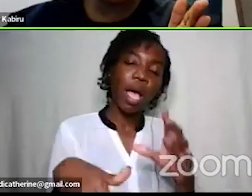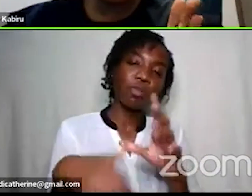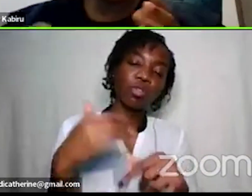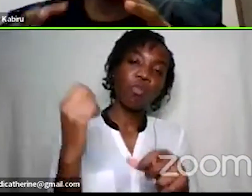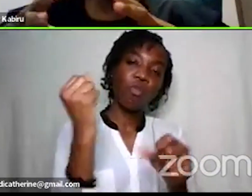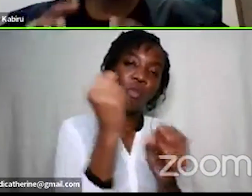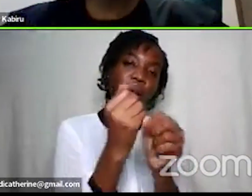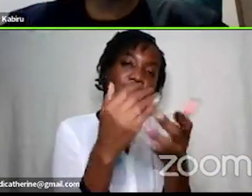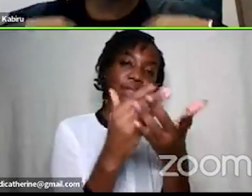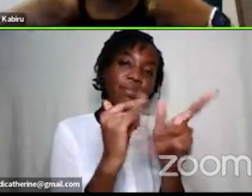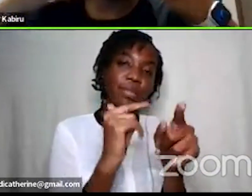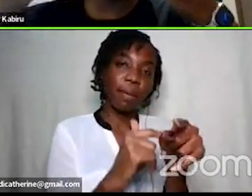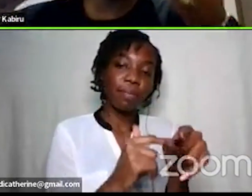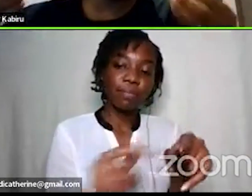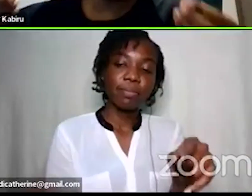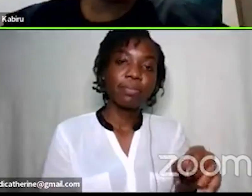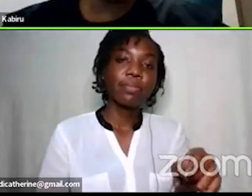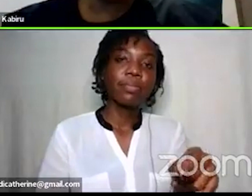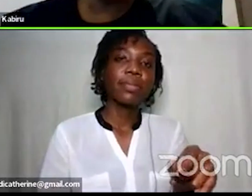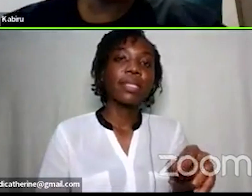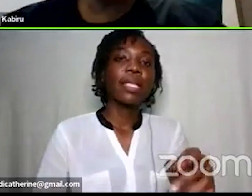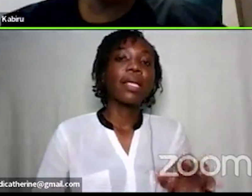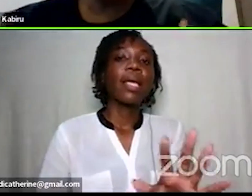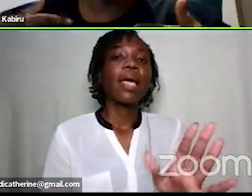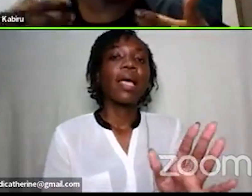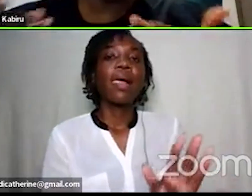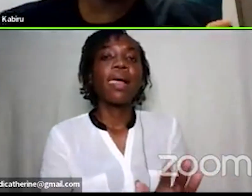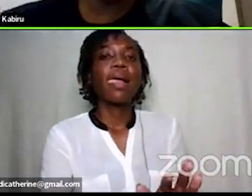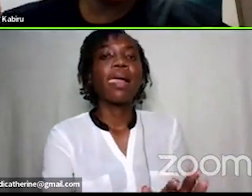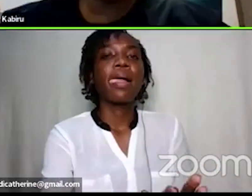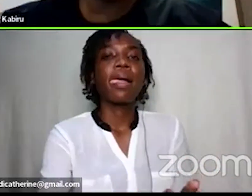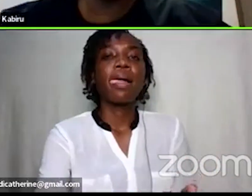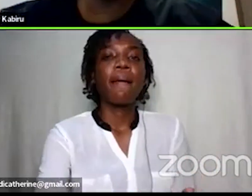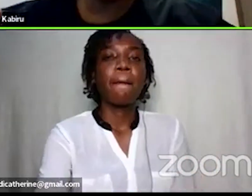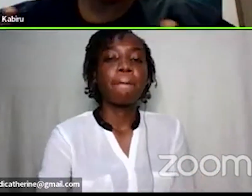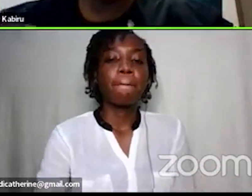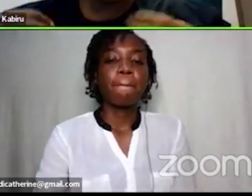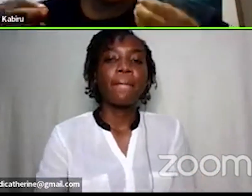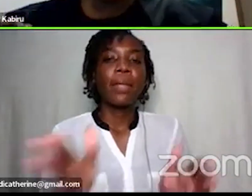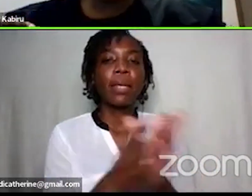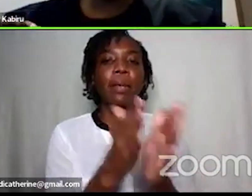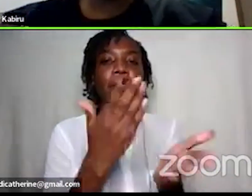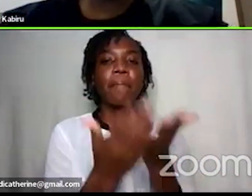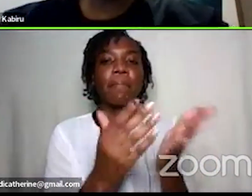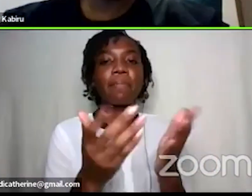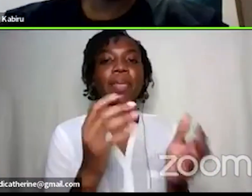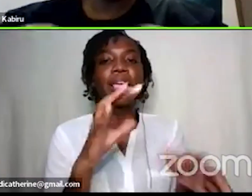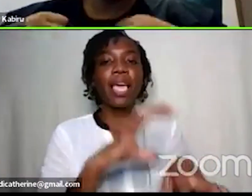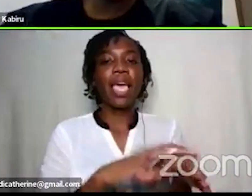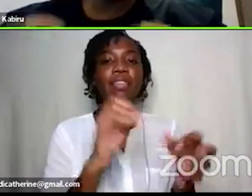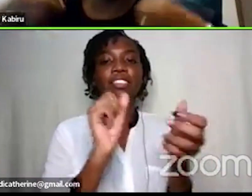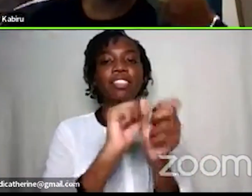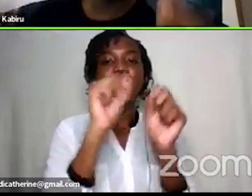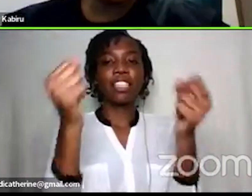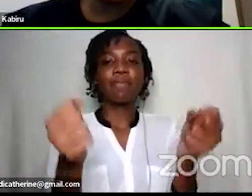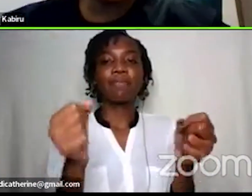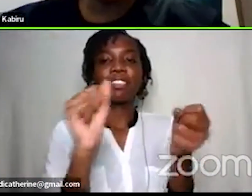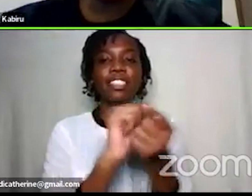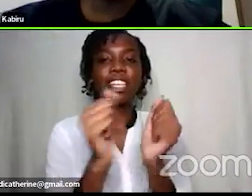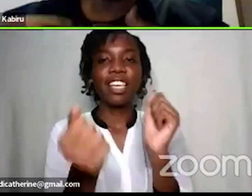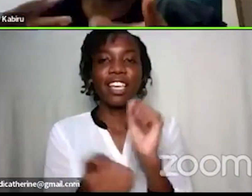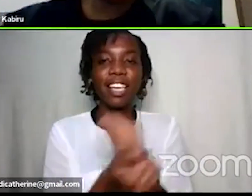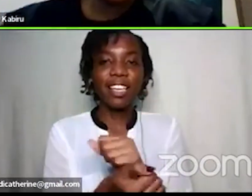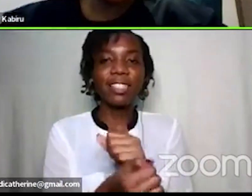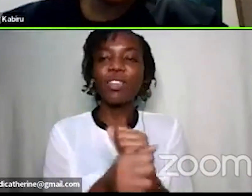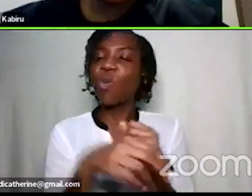time. And they may have introduced systems. I don't know. Me, I always found my workplaces, they had always introduced